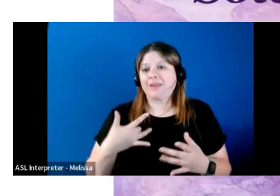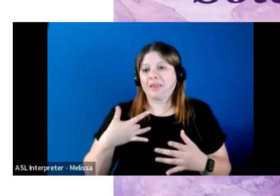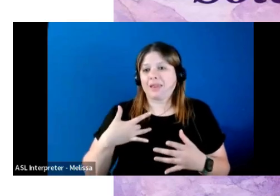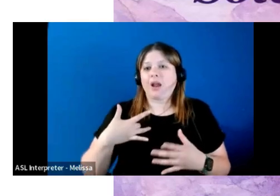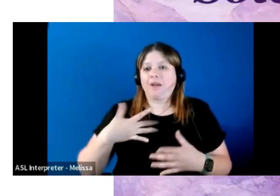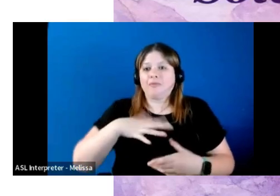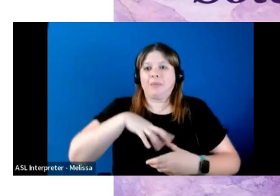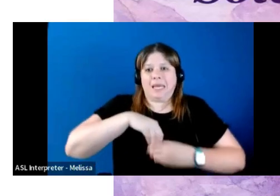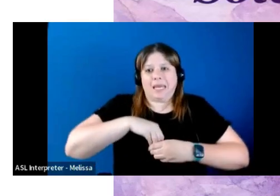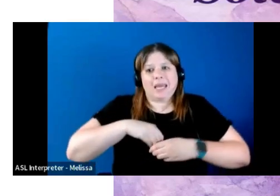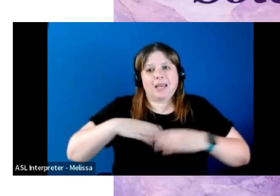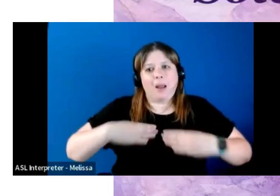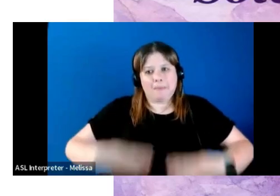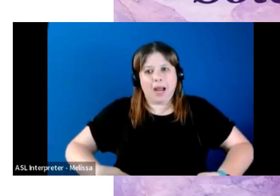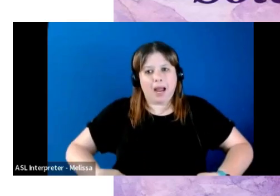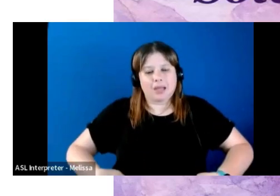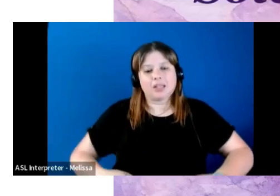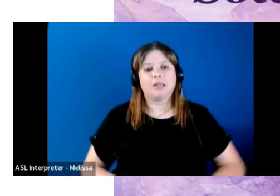There's